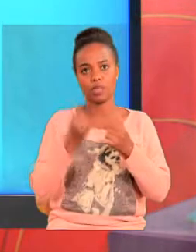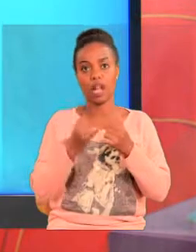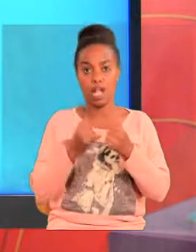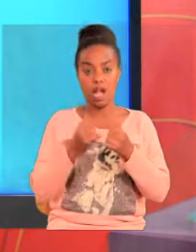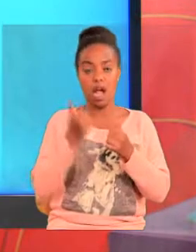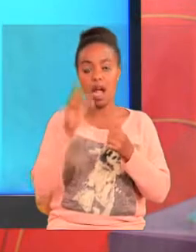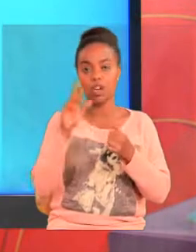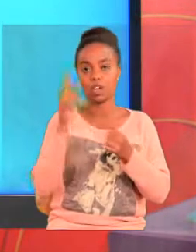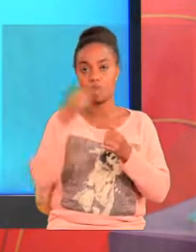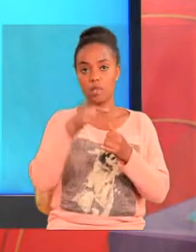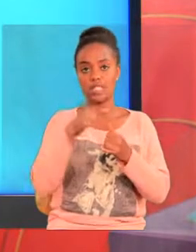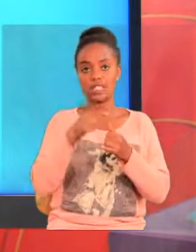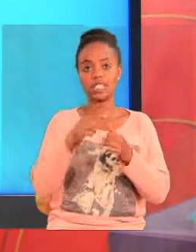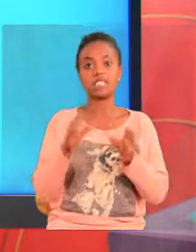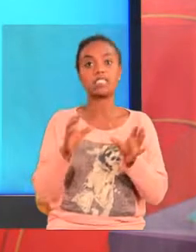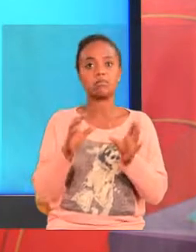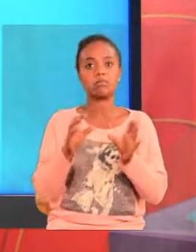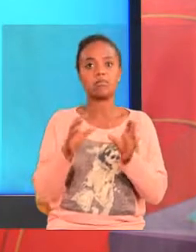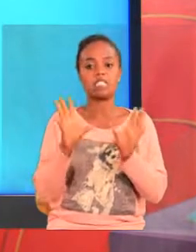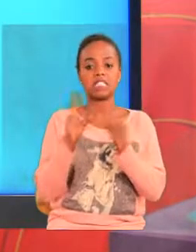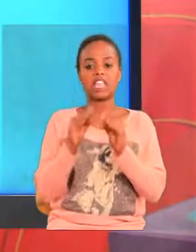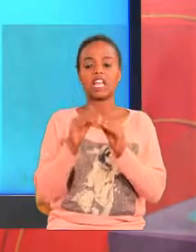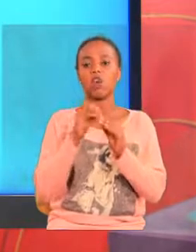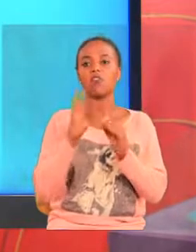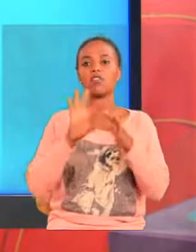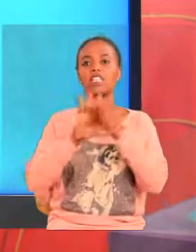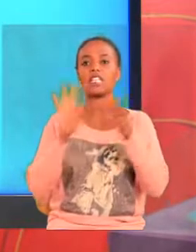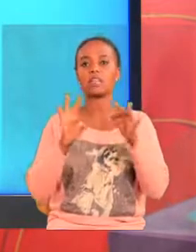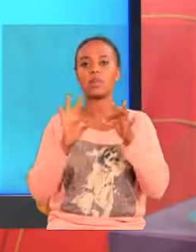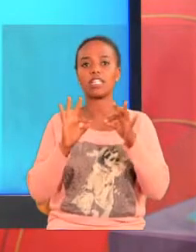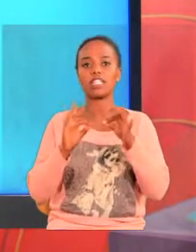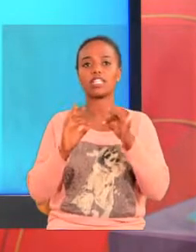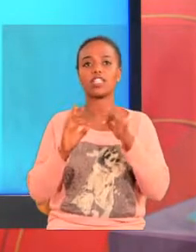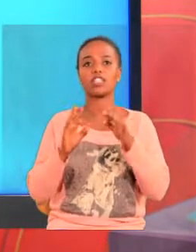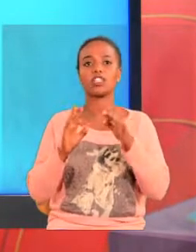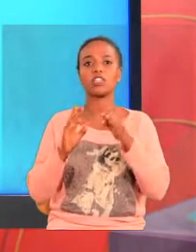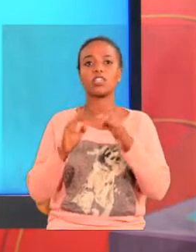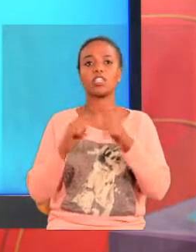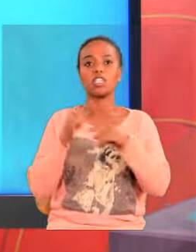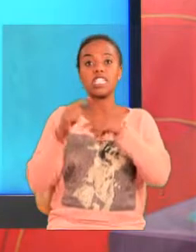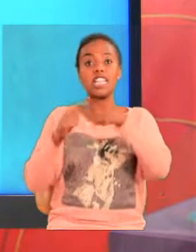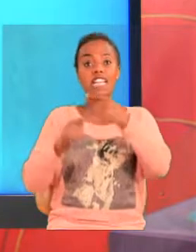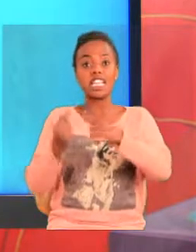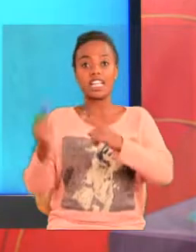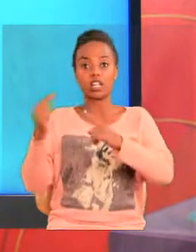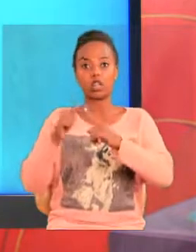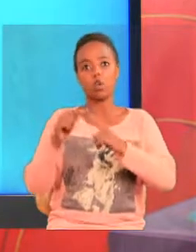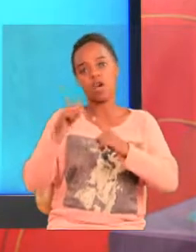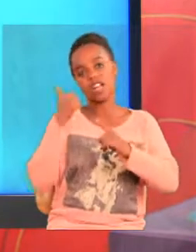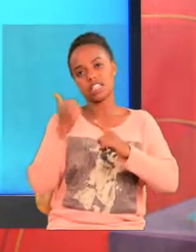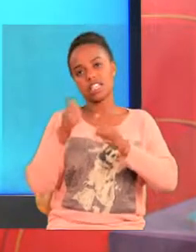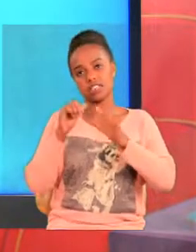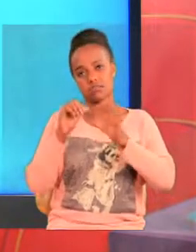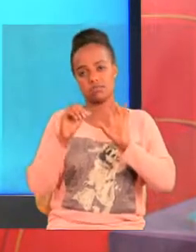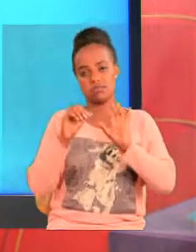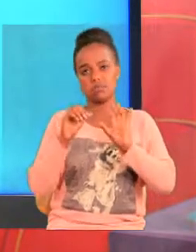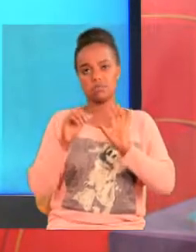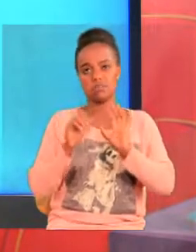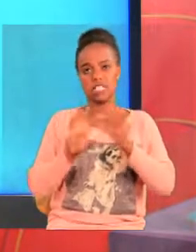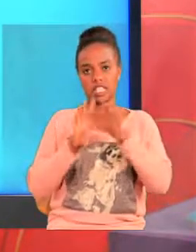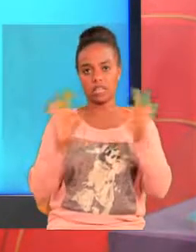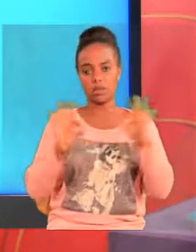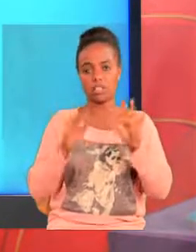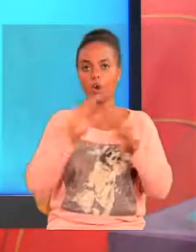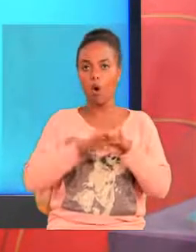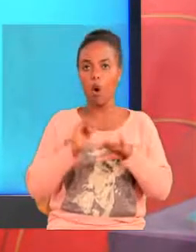that gives a set of statements yielding another statement, we call that conclusion. Here, an